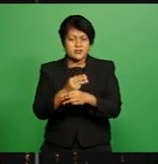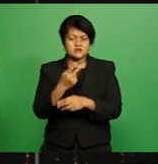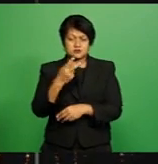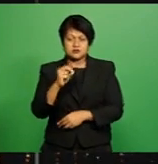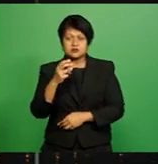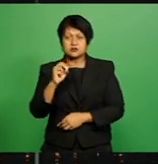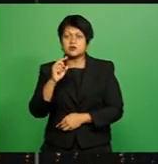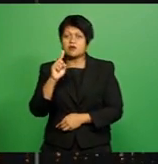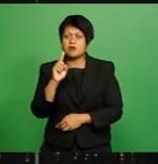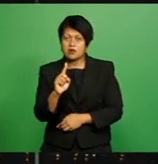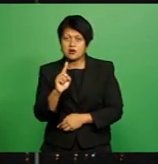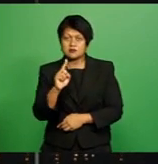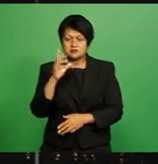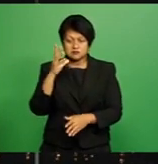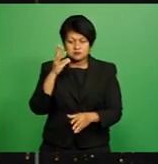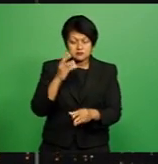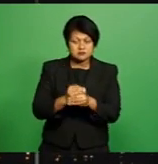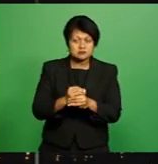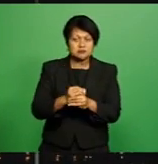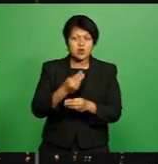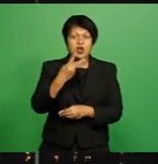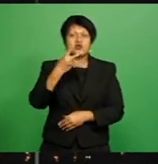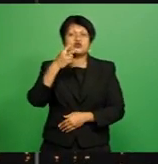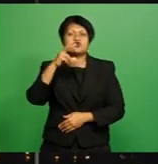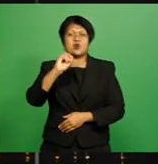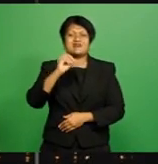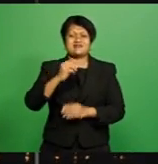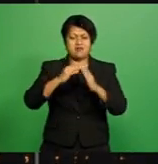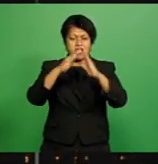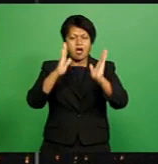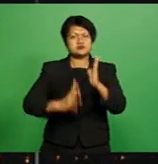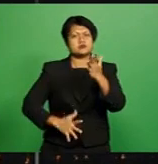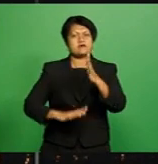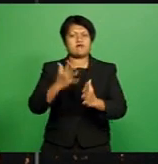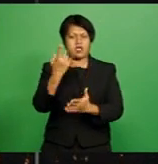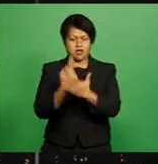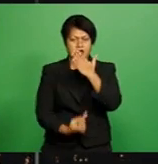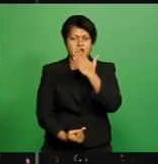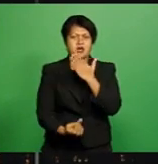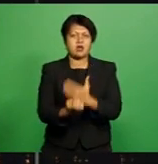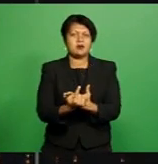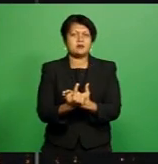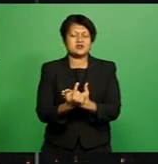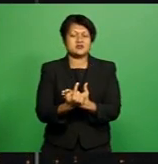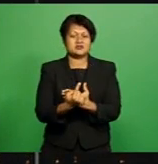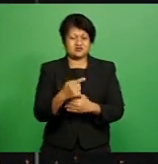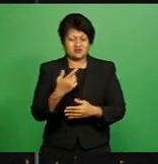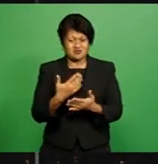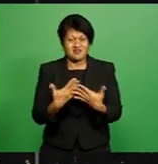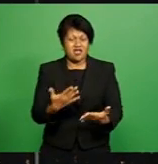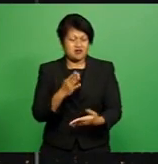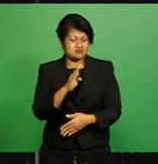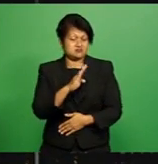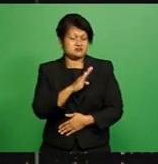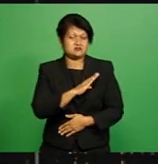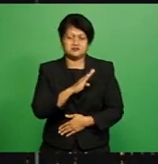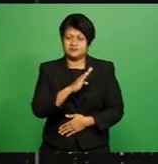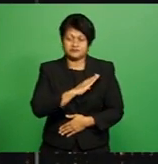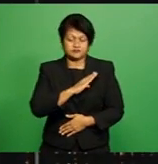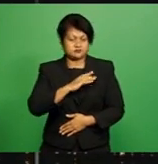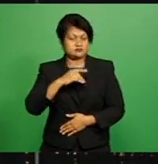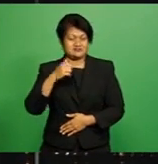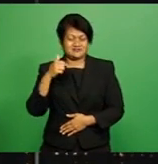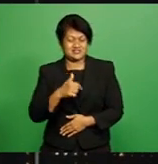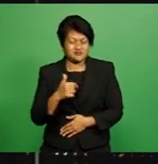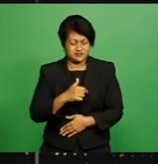2021, a total of 20 house fires have already been recorded. This has gotten Prime Minister Voreqe Bainimarama deeply concerned